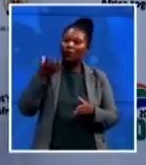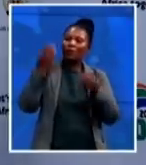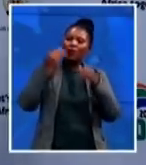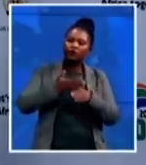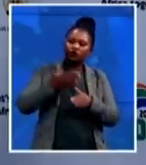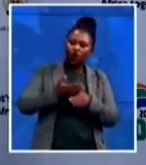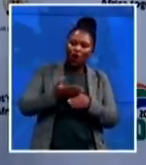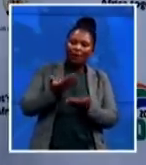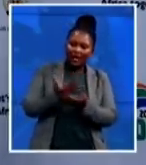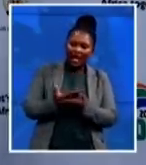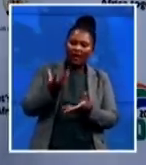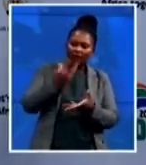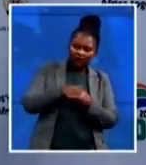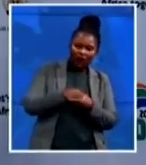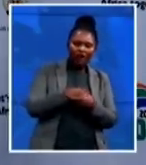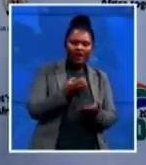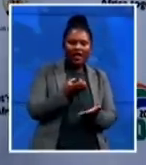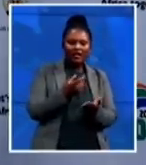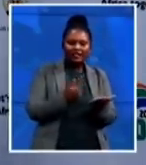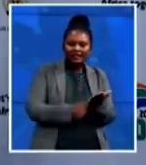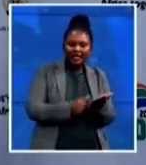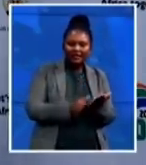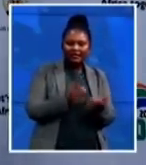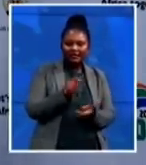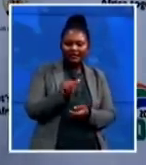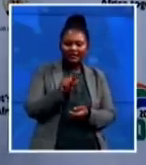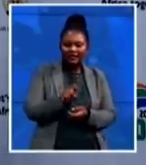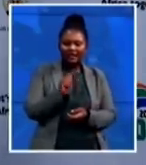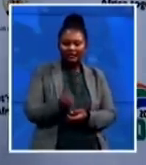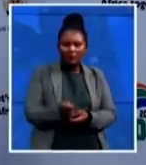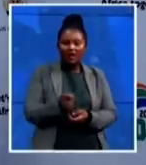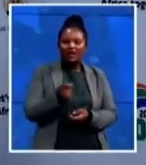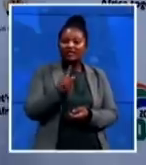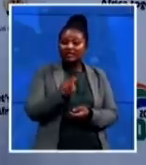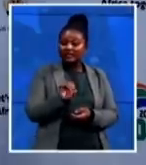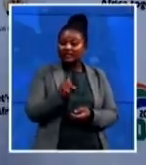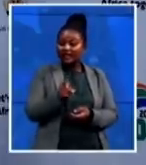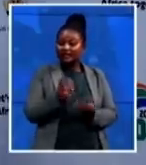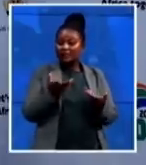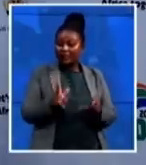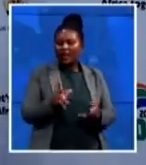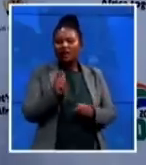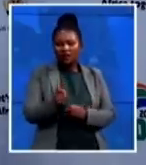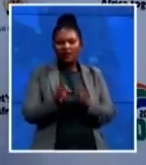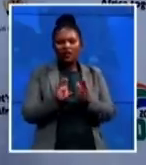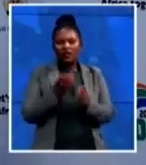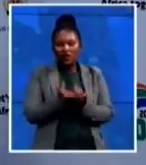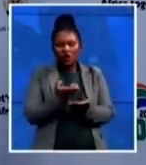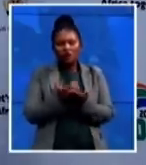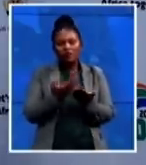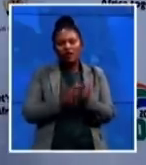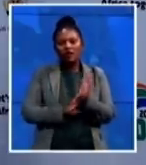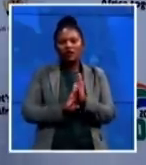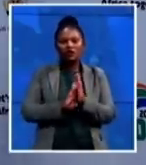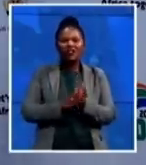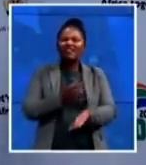saying, let's take this with positive attitude. If vaccine doesn't kill you, but there's more